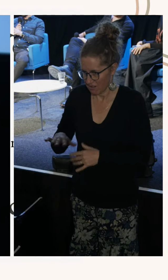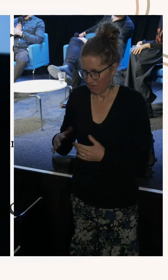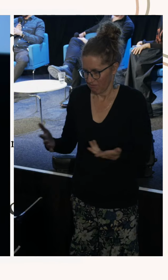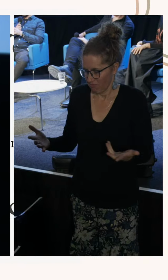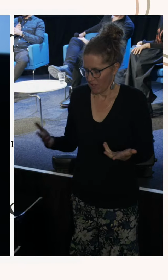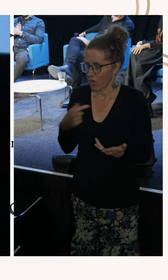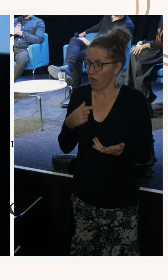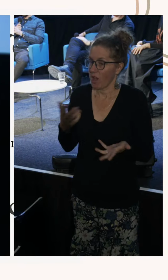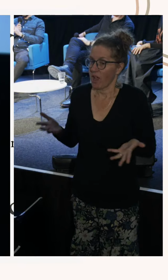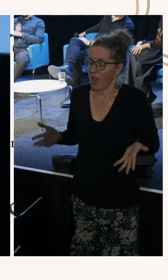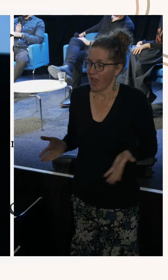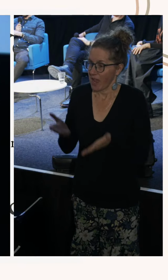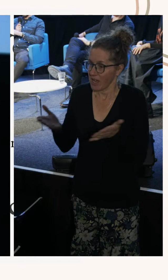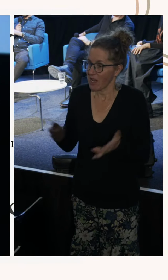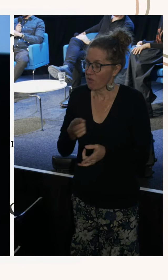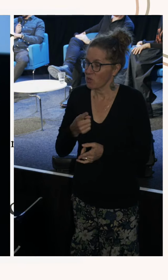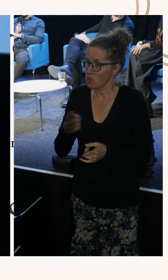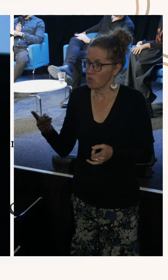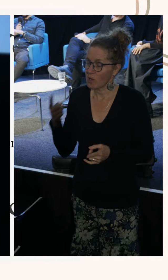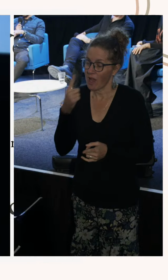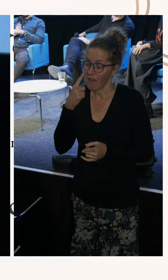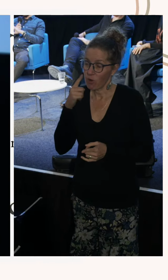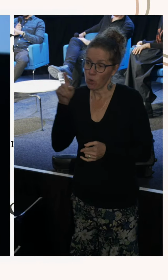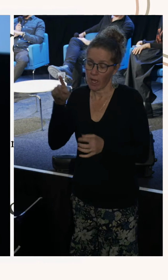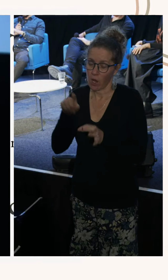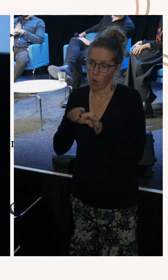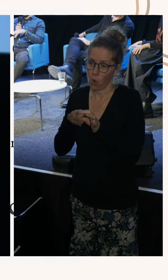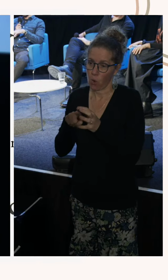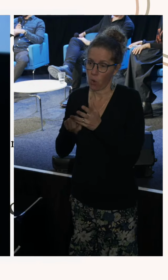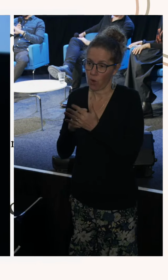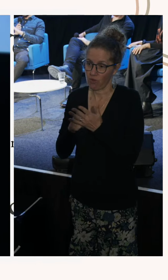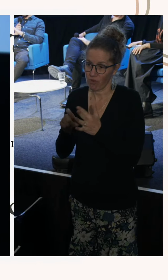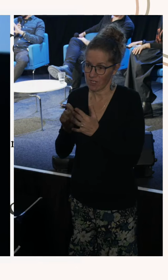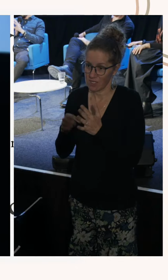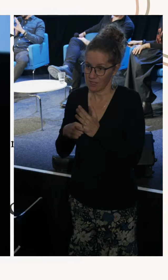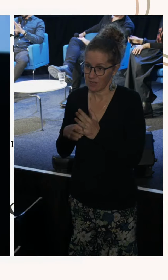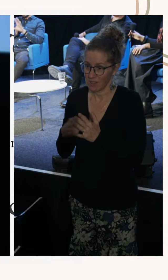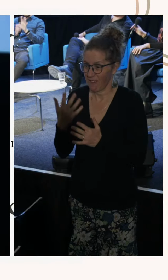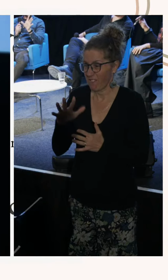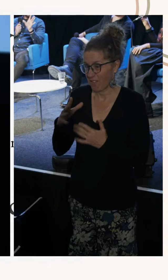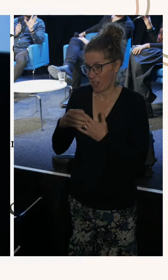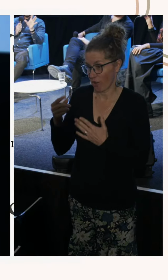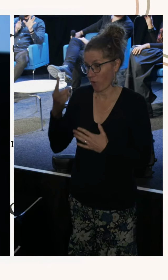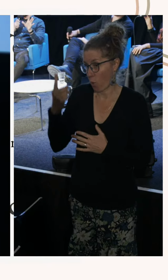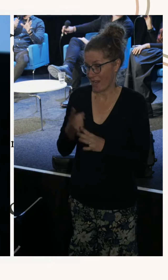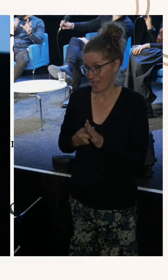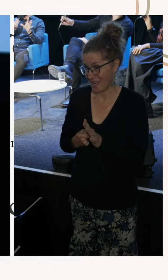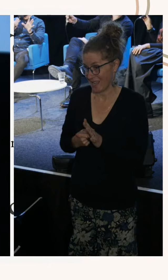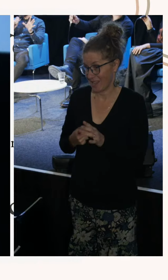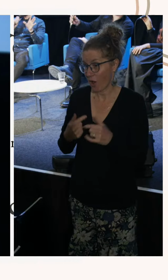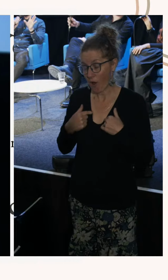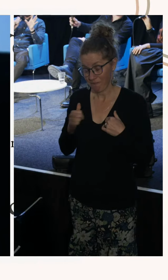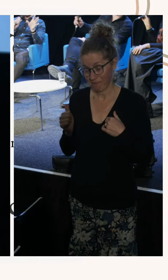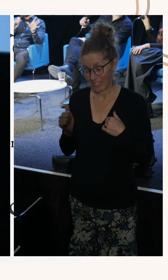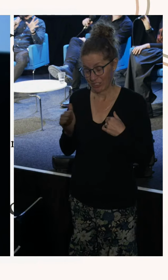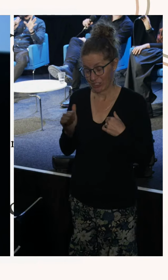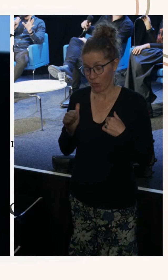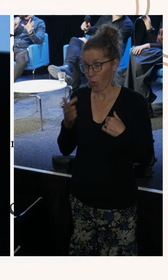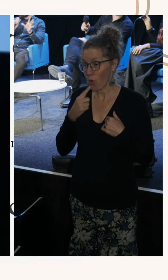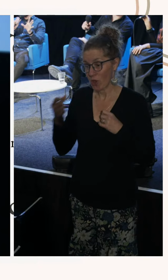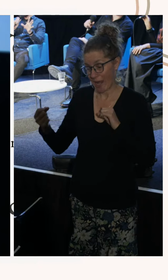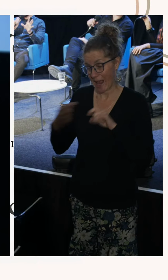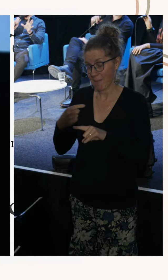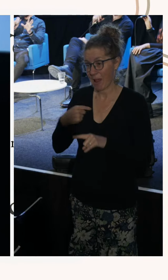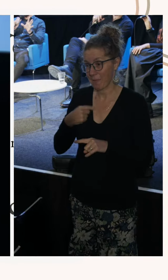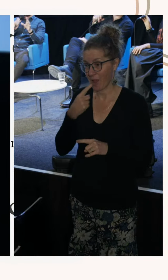encourage you, jump on Quadrant. $50 for a year. You can. I've done this, or you can email me and